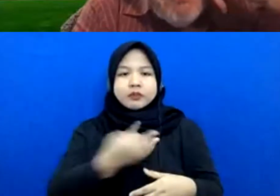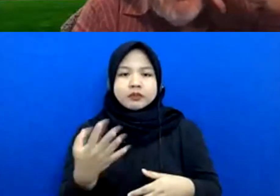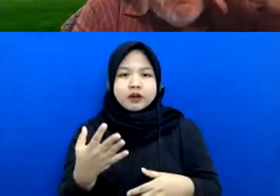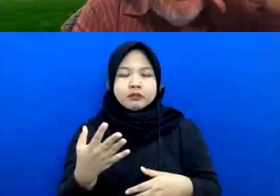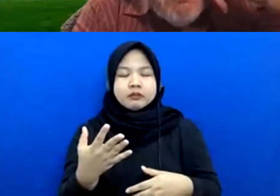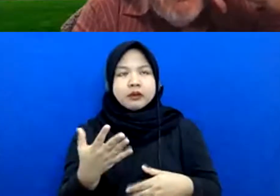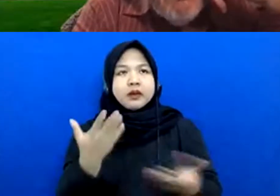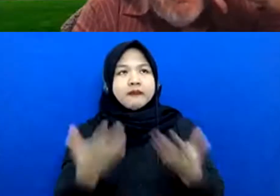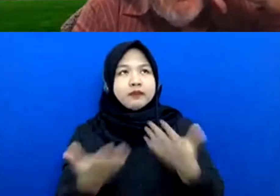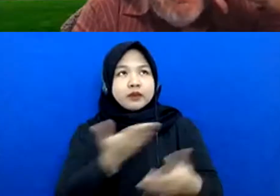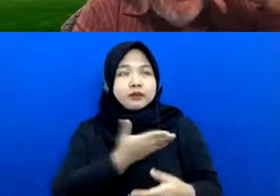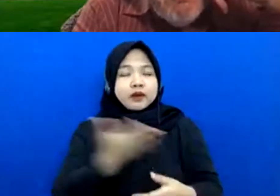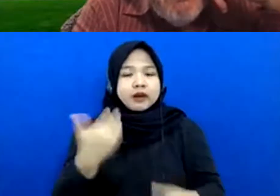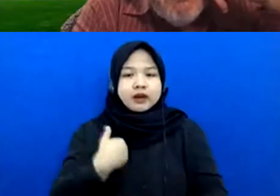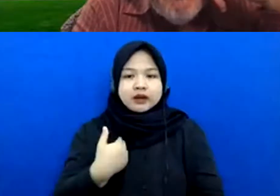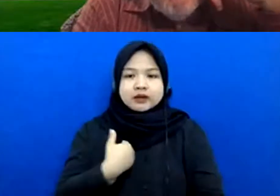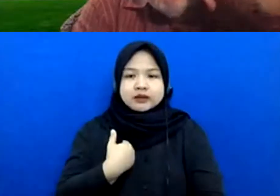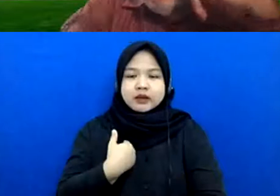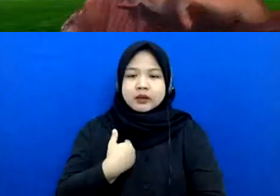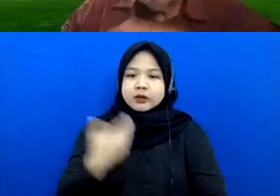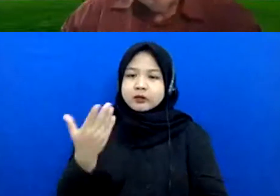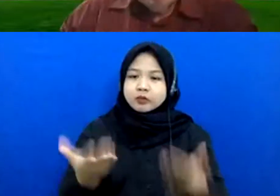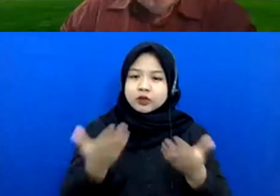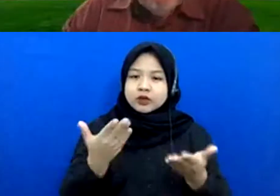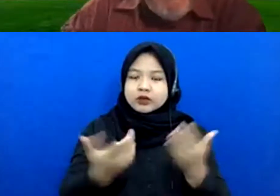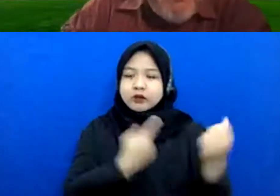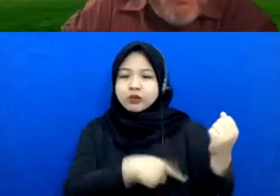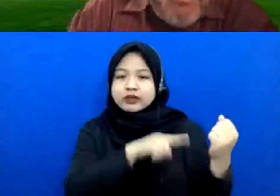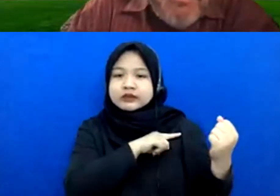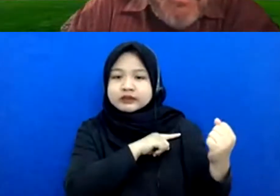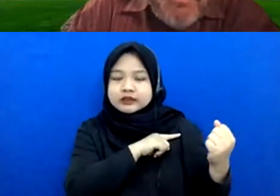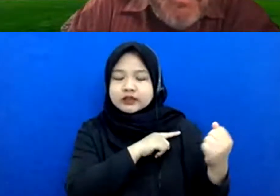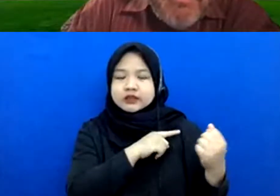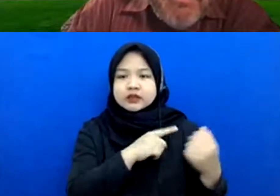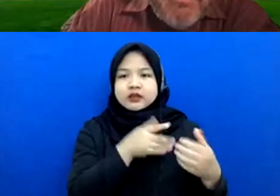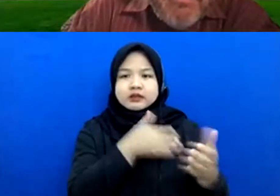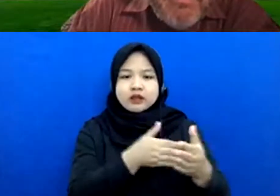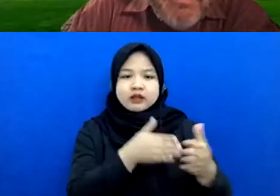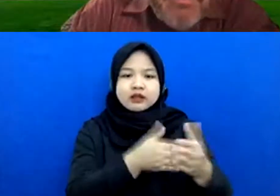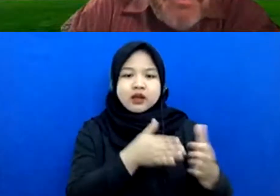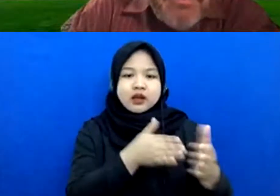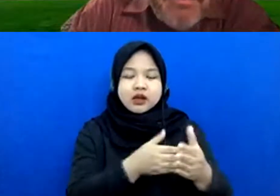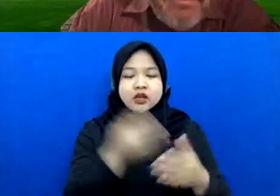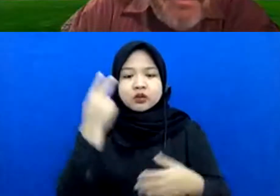maybe they have potential, or they have well, challenges to